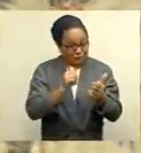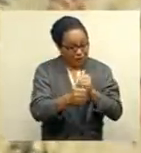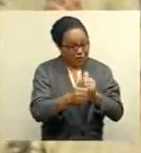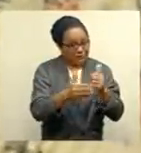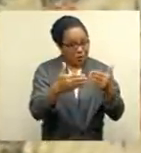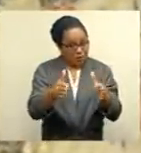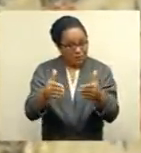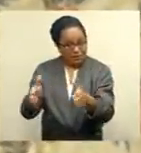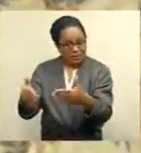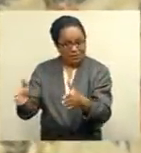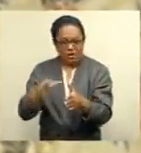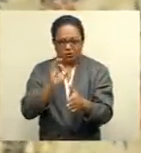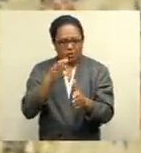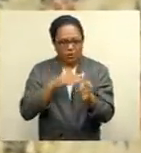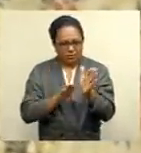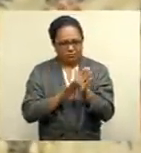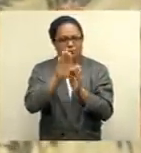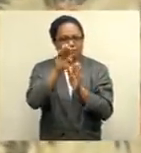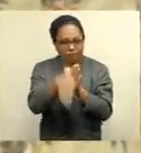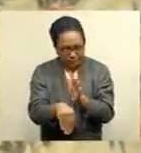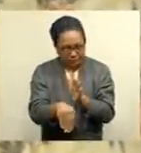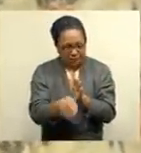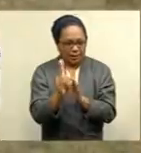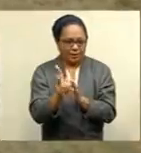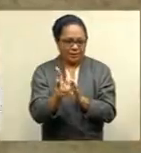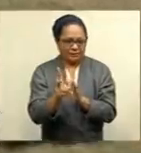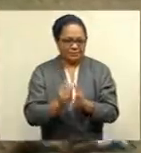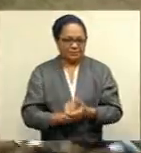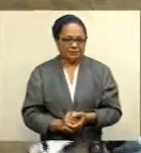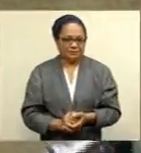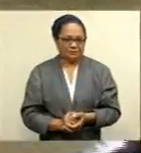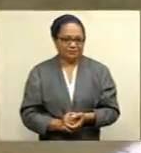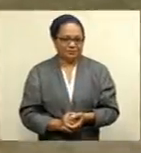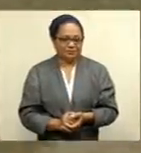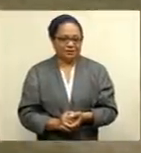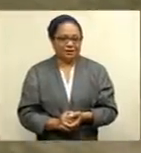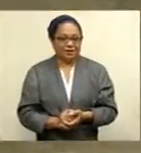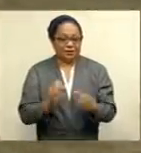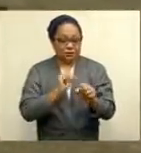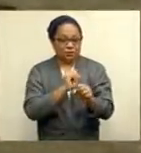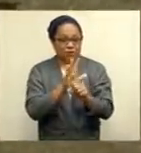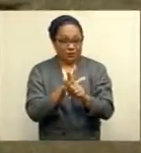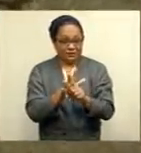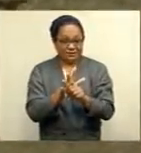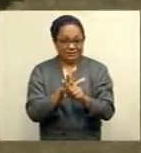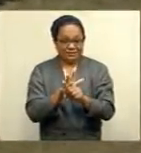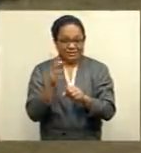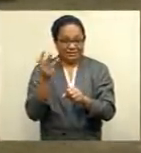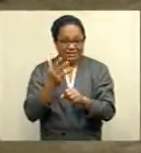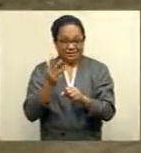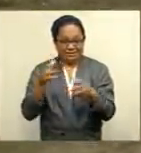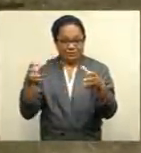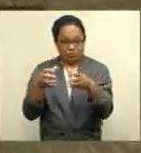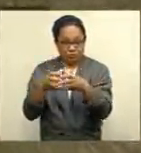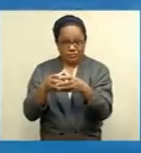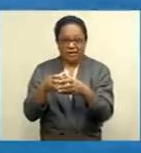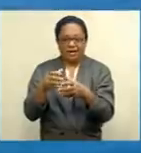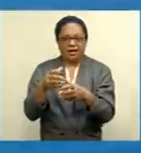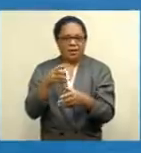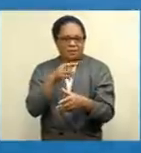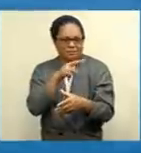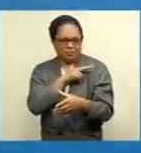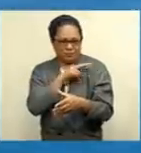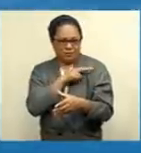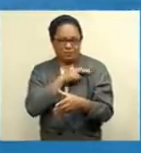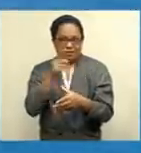we don't fall down to square one. COVID-19 Response Unit General Manager Dr. Anna Maisema says the